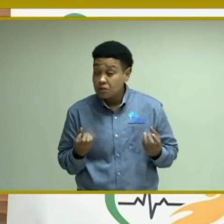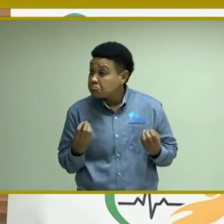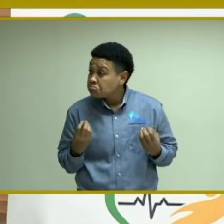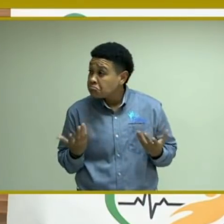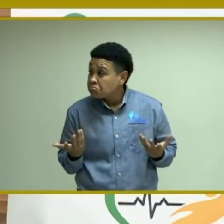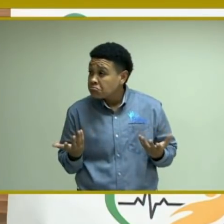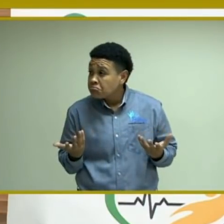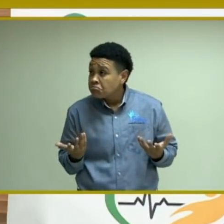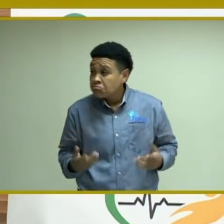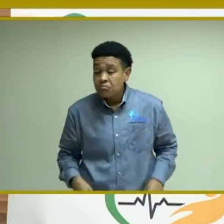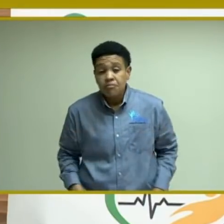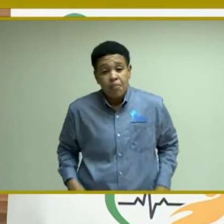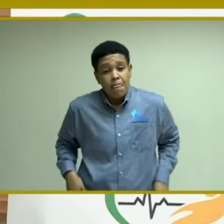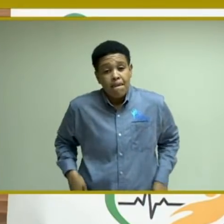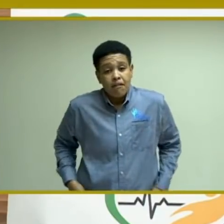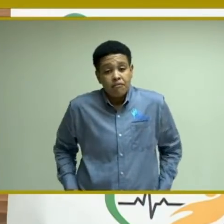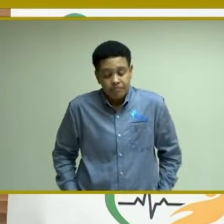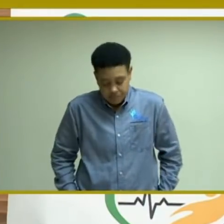our